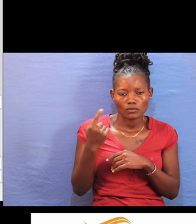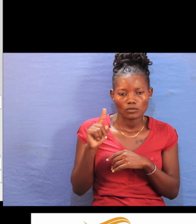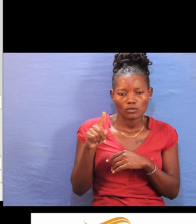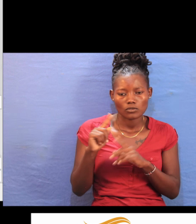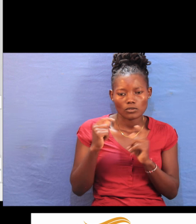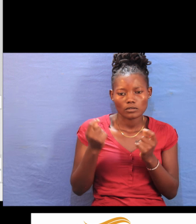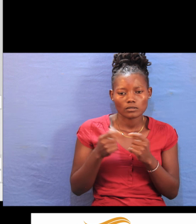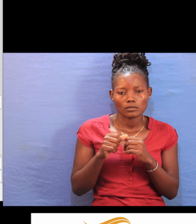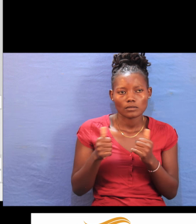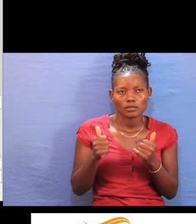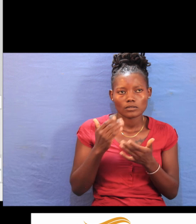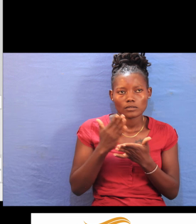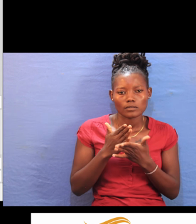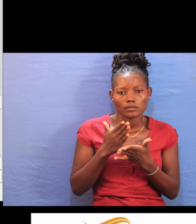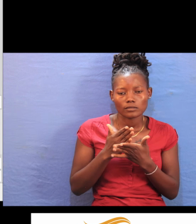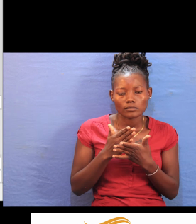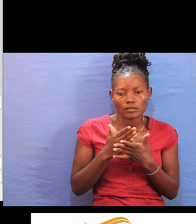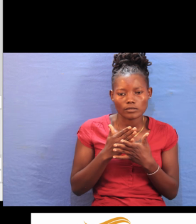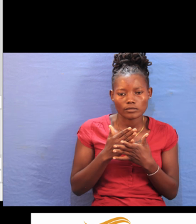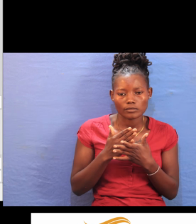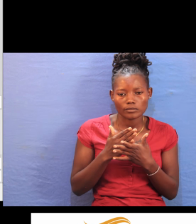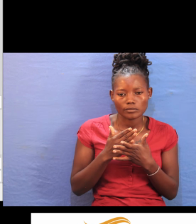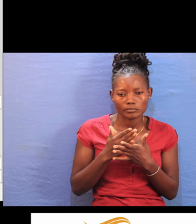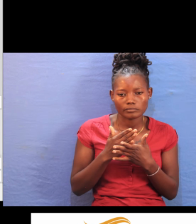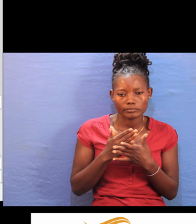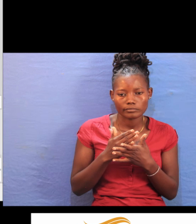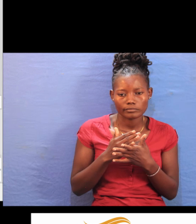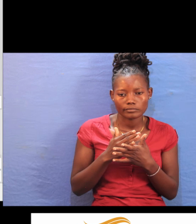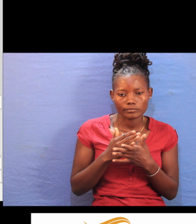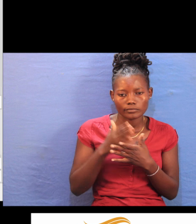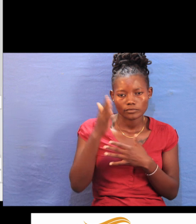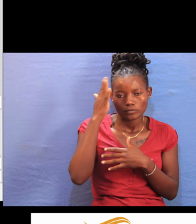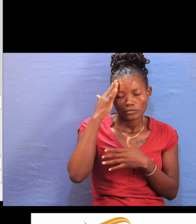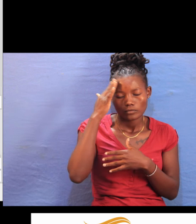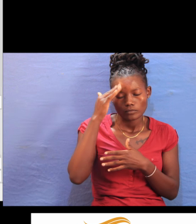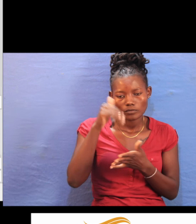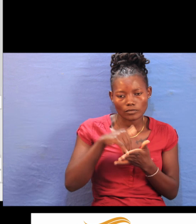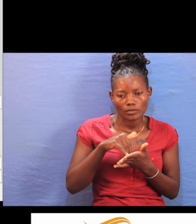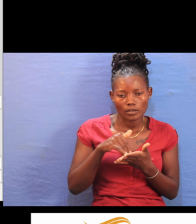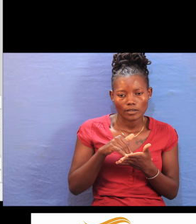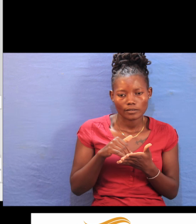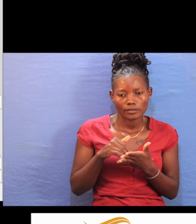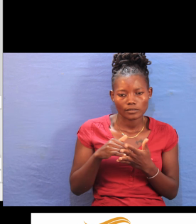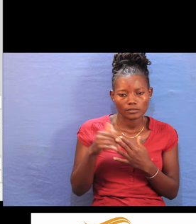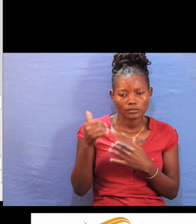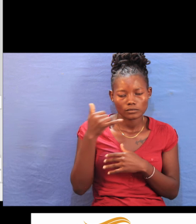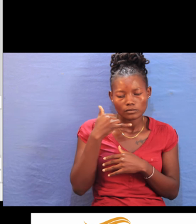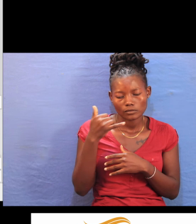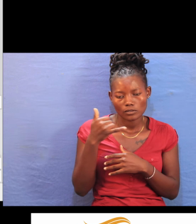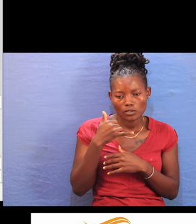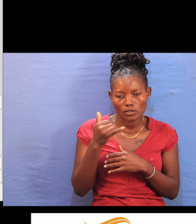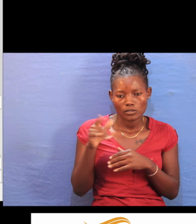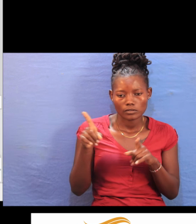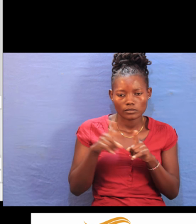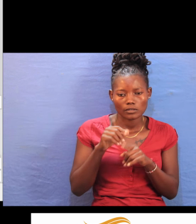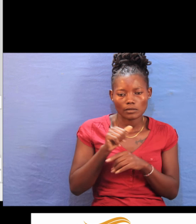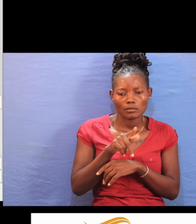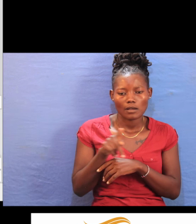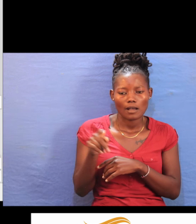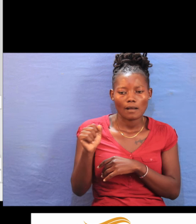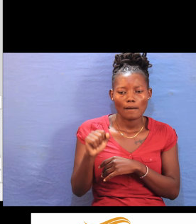in competition. And again, this is where we may set some team goals. If you're involved with team sports, we may need to set